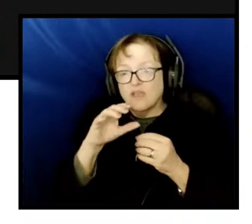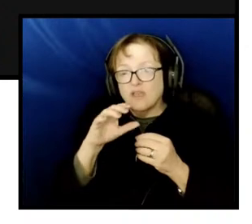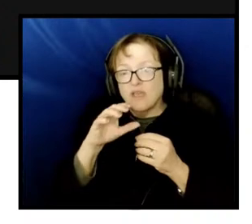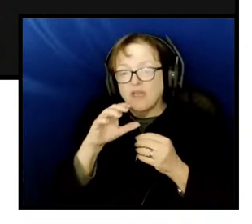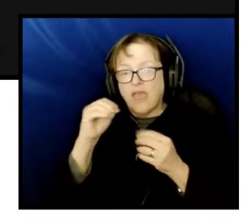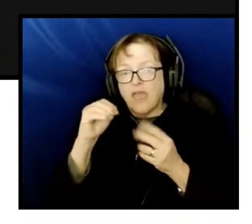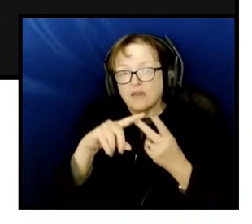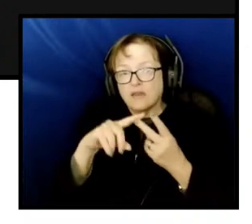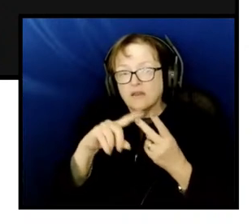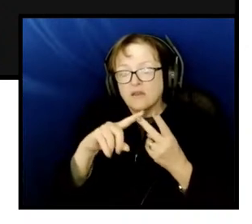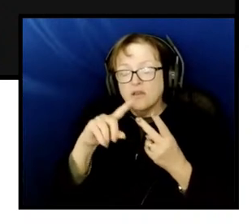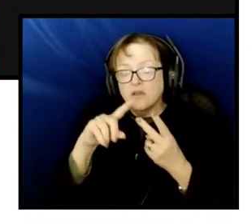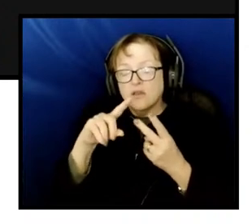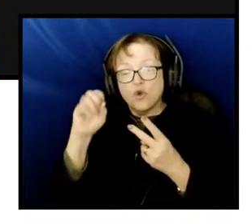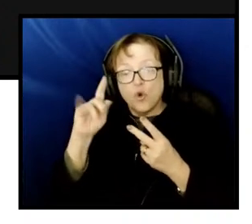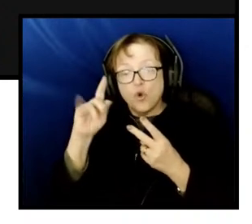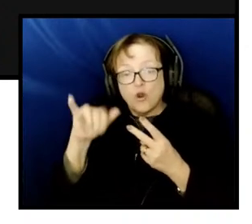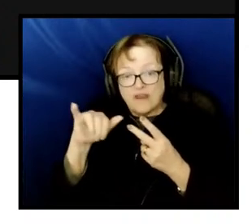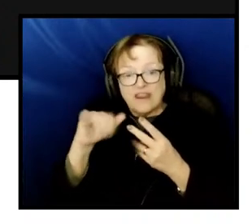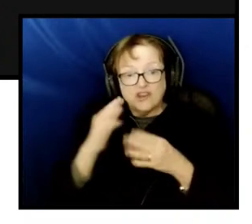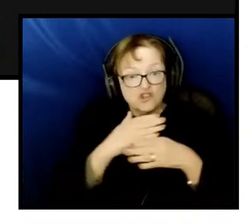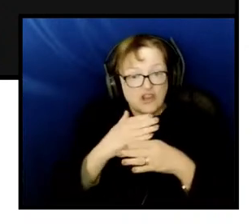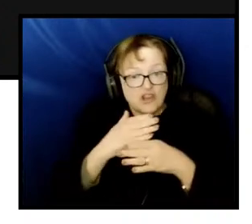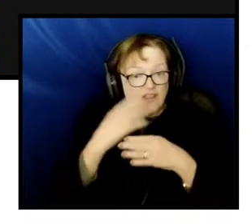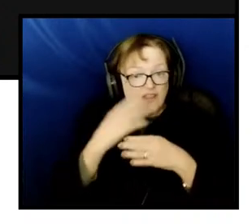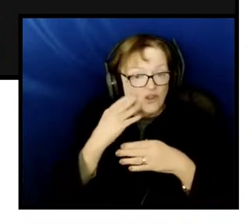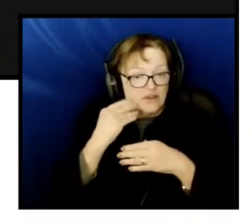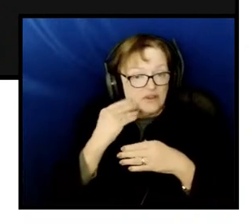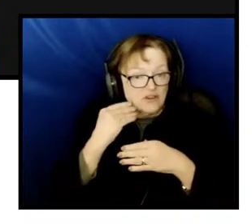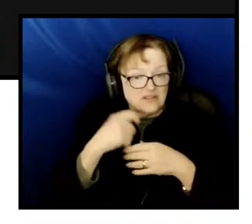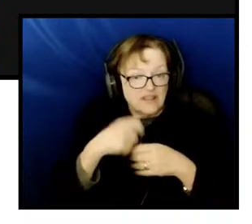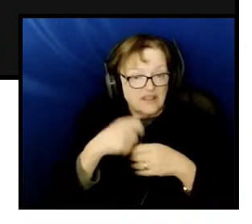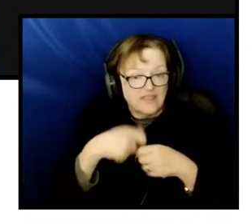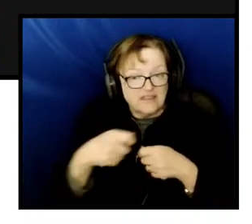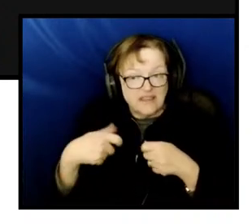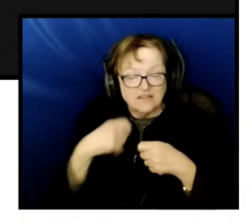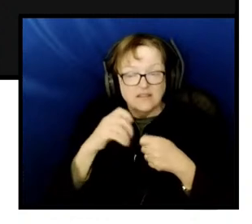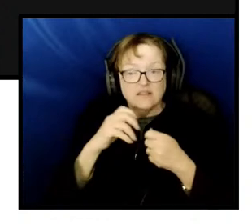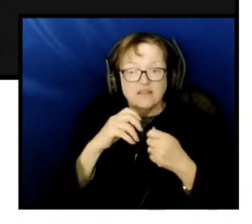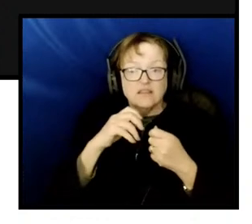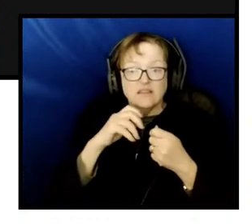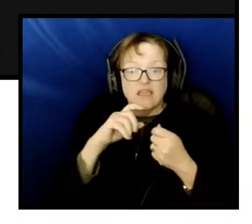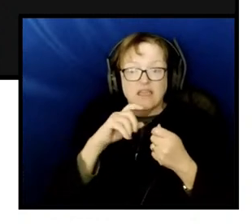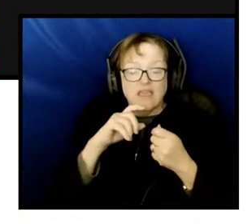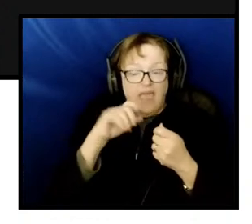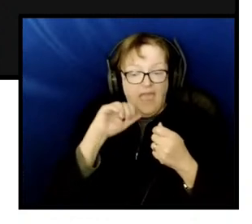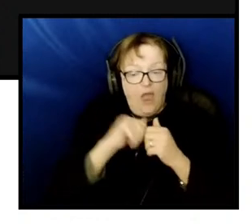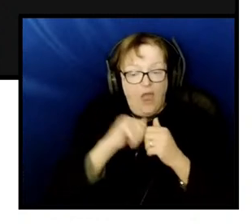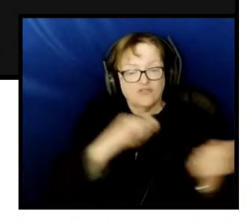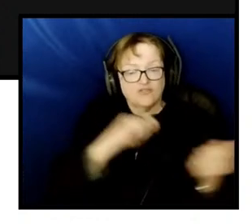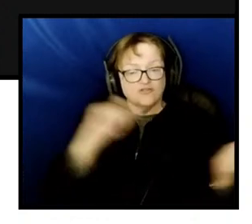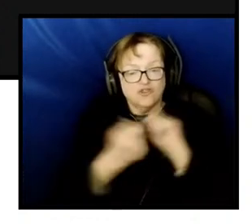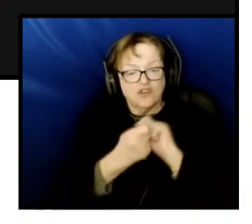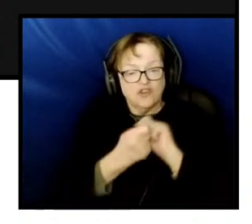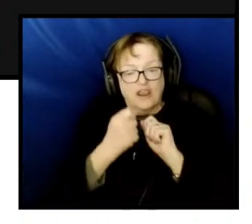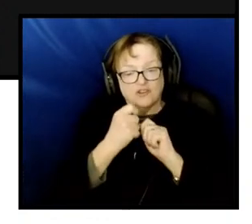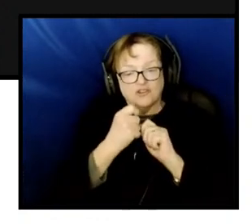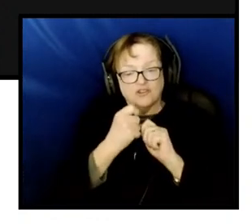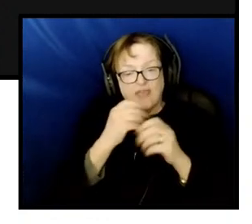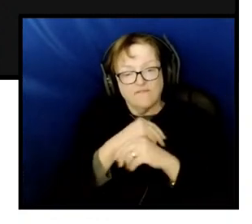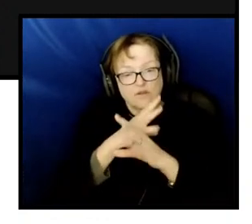shared their process in making the decks. They shared, how it was a transformative and spiritual experience. They both came